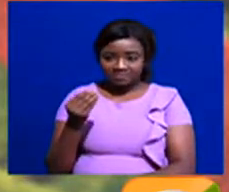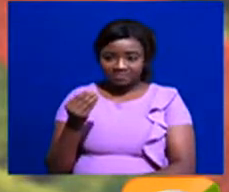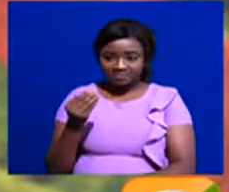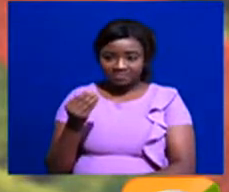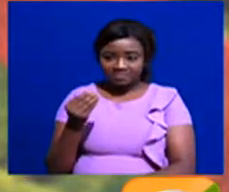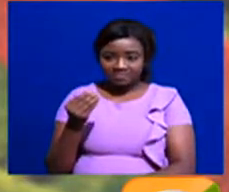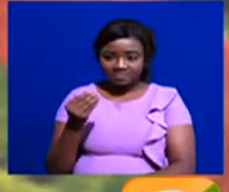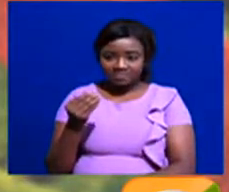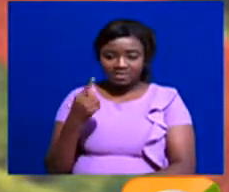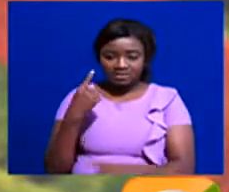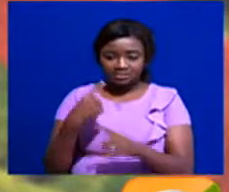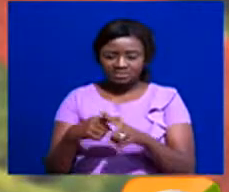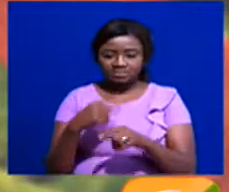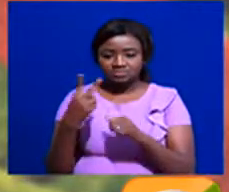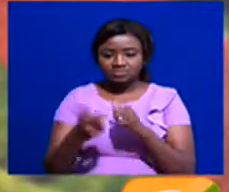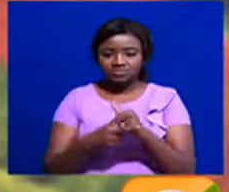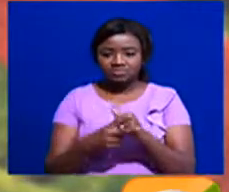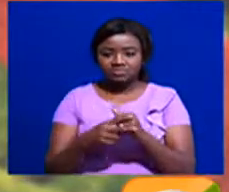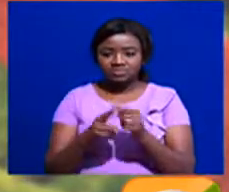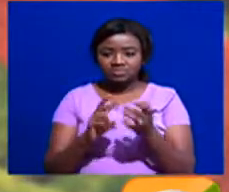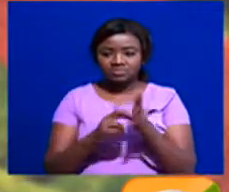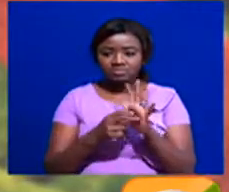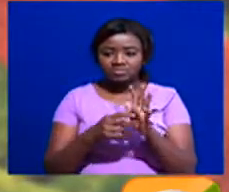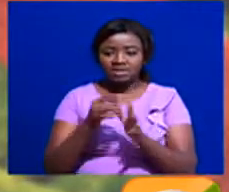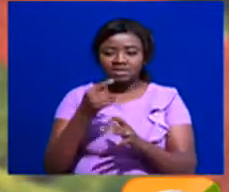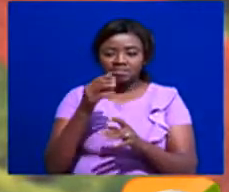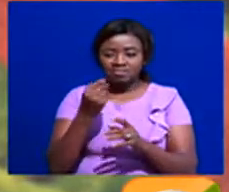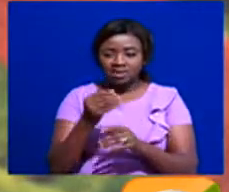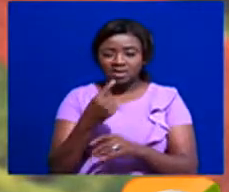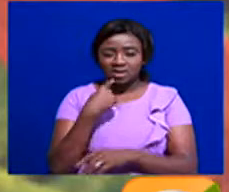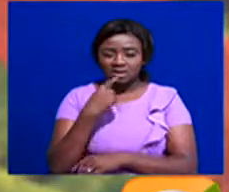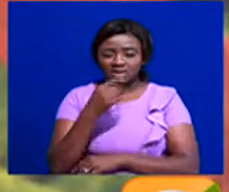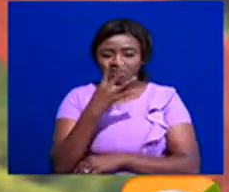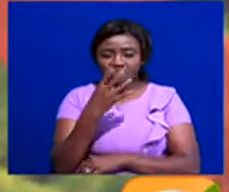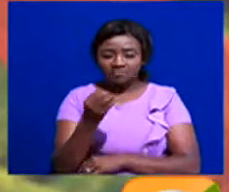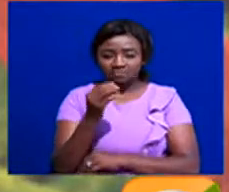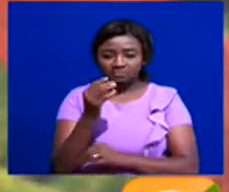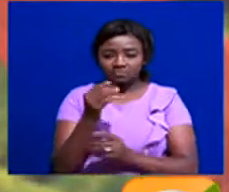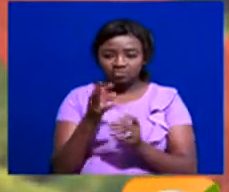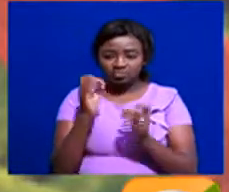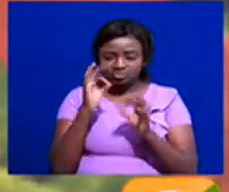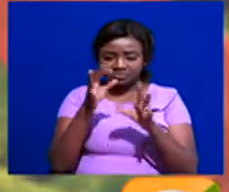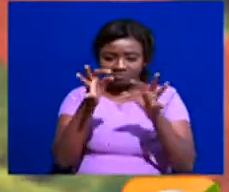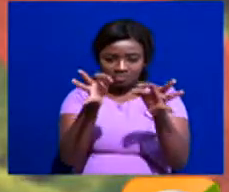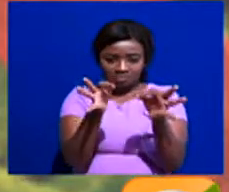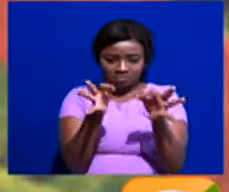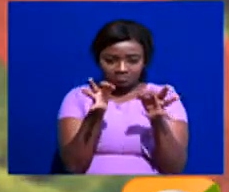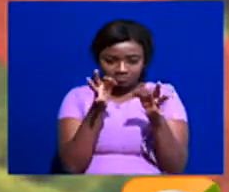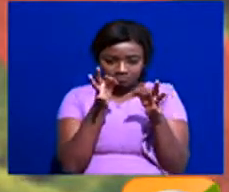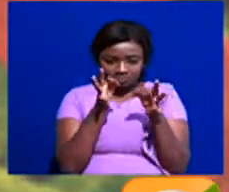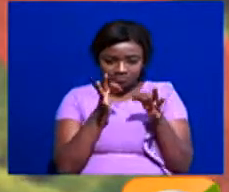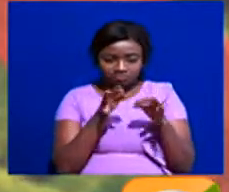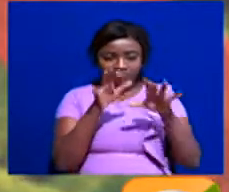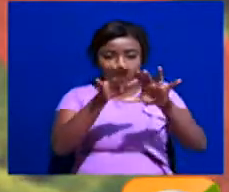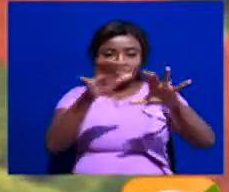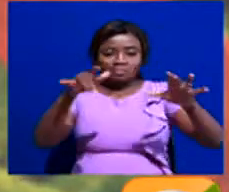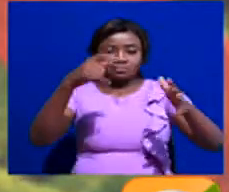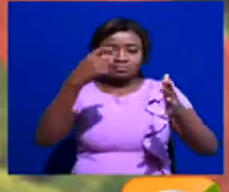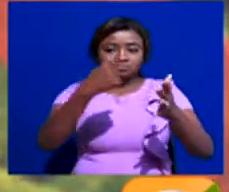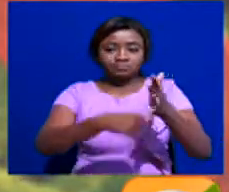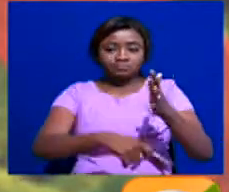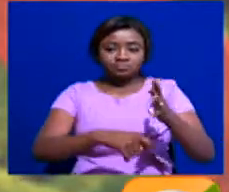7, which is at 140 something. So if you work out the average market price,